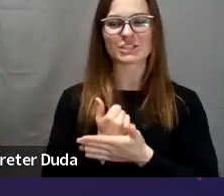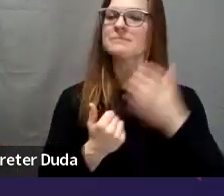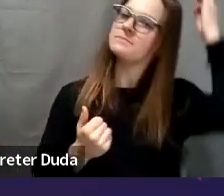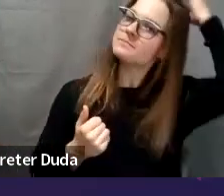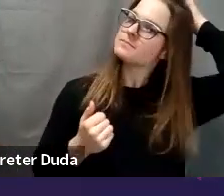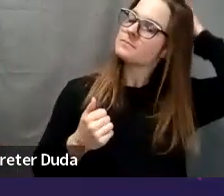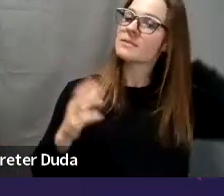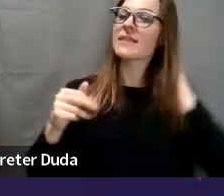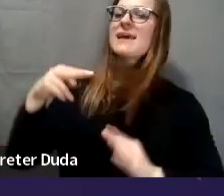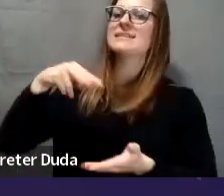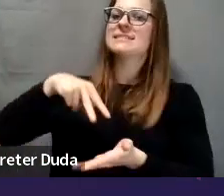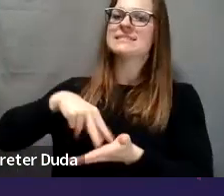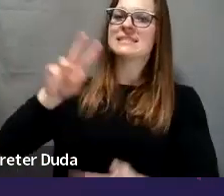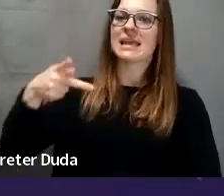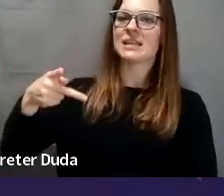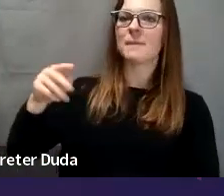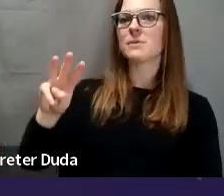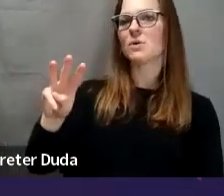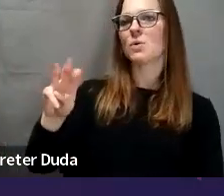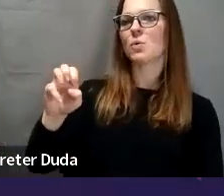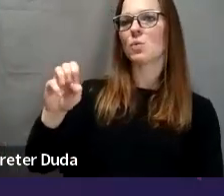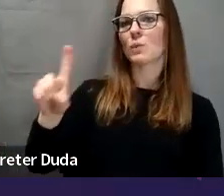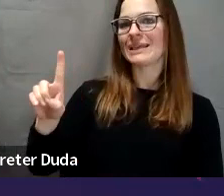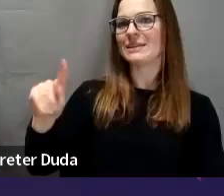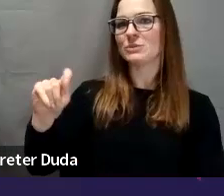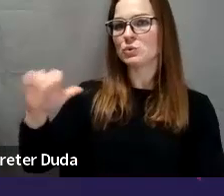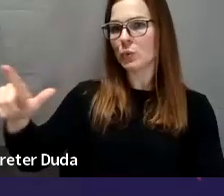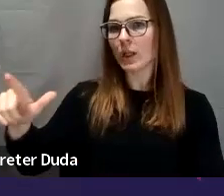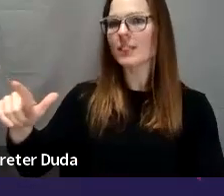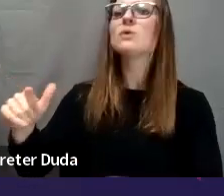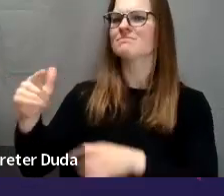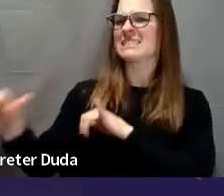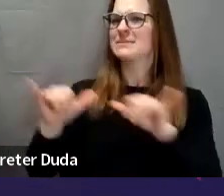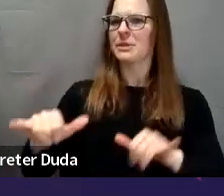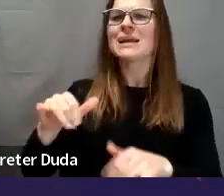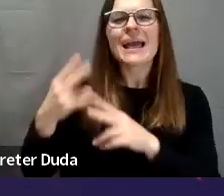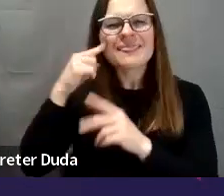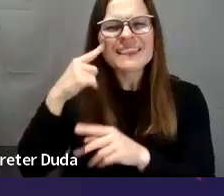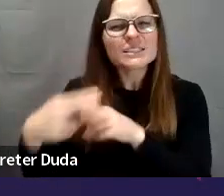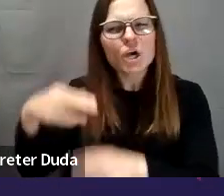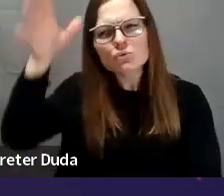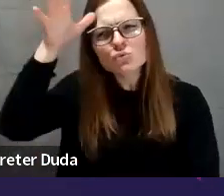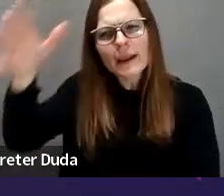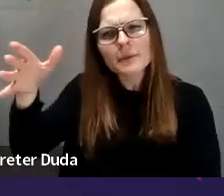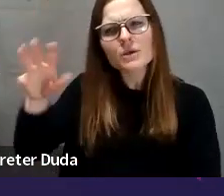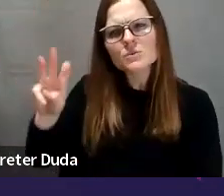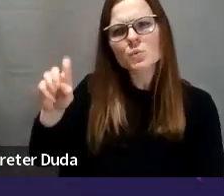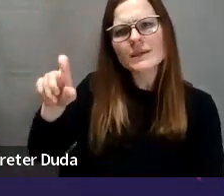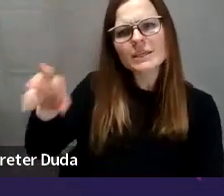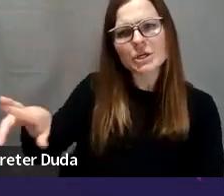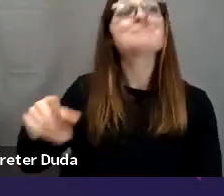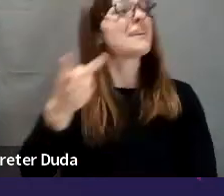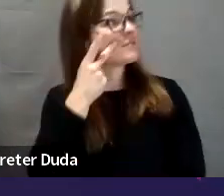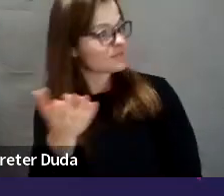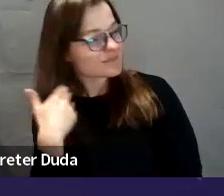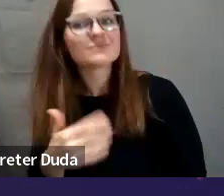to the stand-up one, Grandpa's Weeder, maybe. I'll Google it. I have seen that, the Grandpa's Weeder. Yeah. Mhm. And Yep.